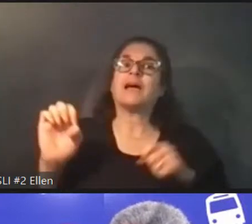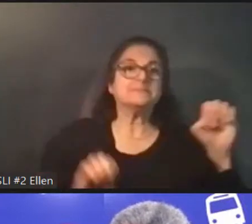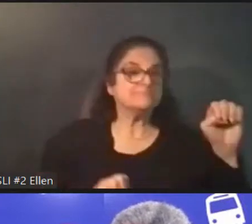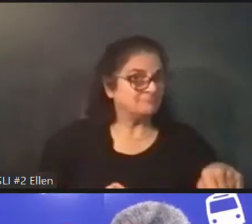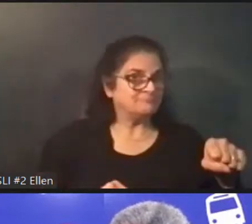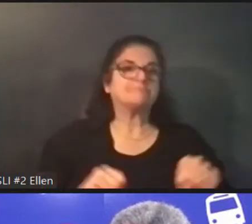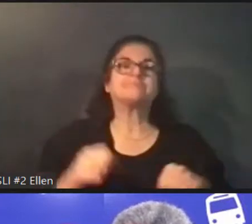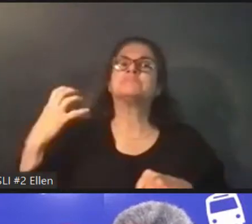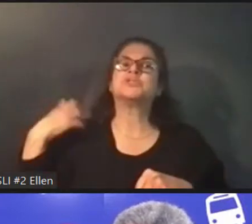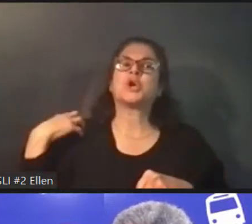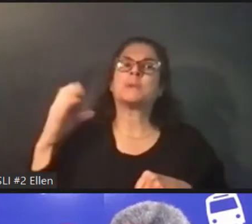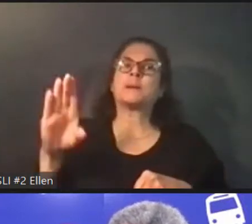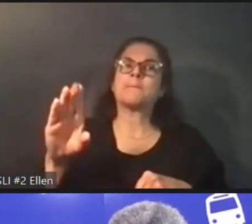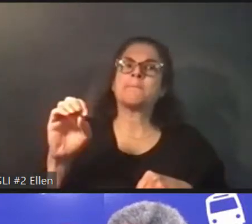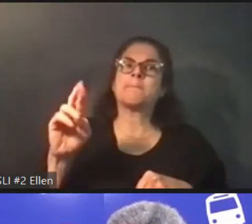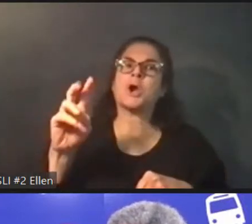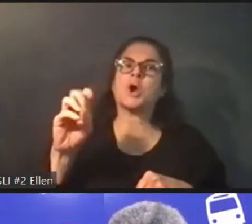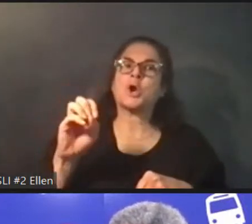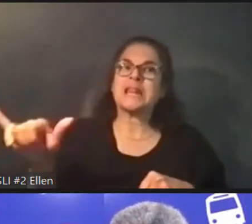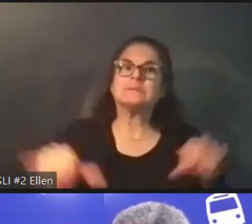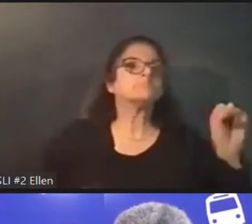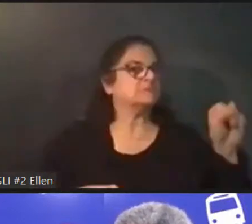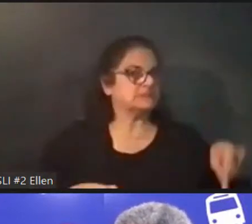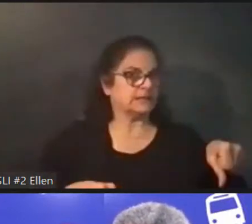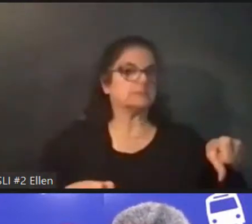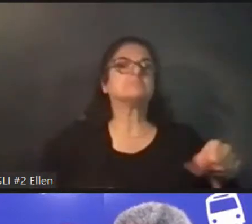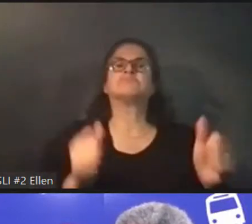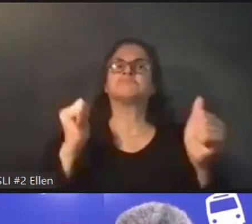Yes. The minutes are approved, sir.